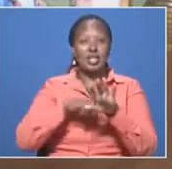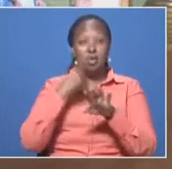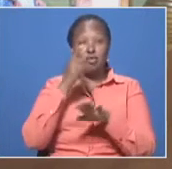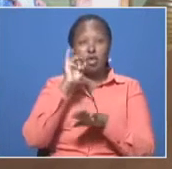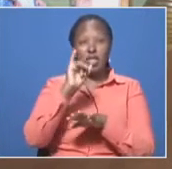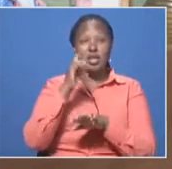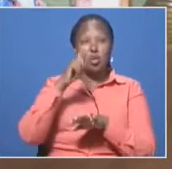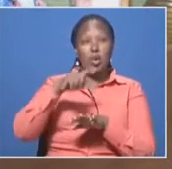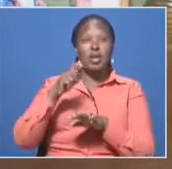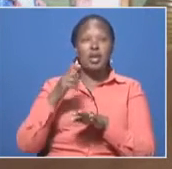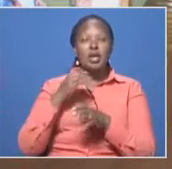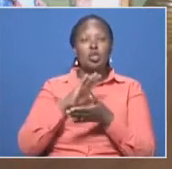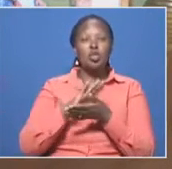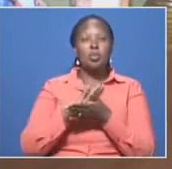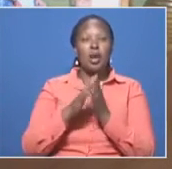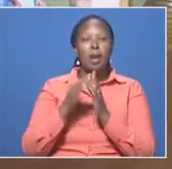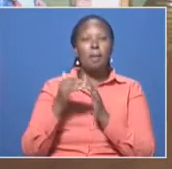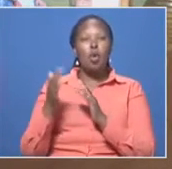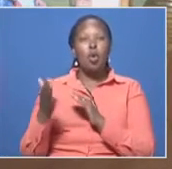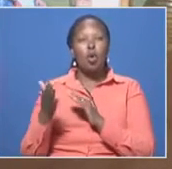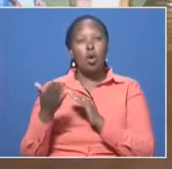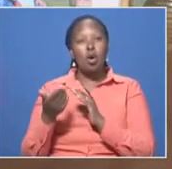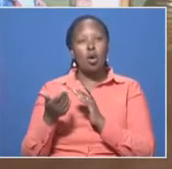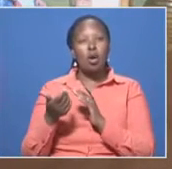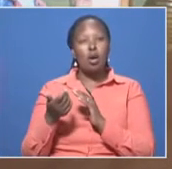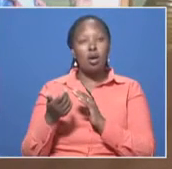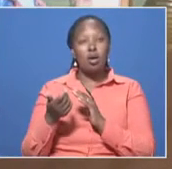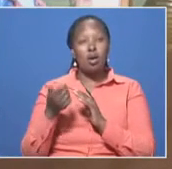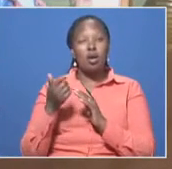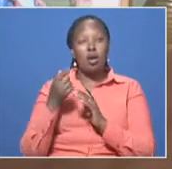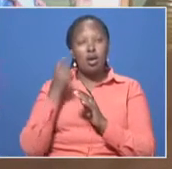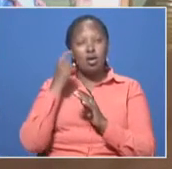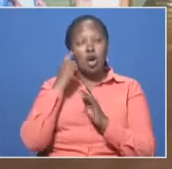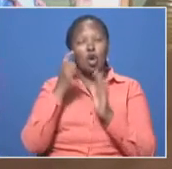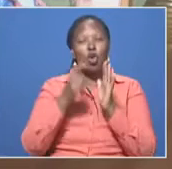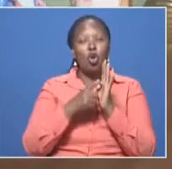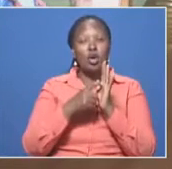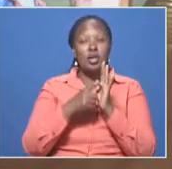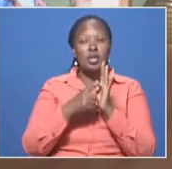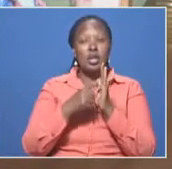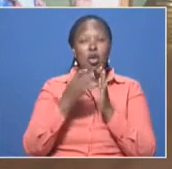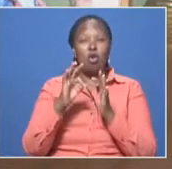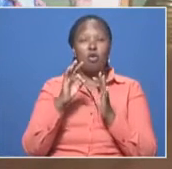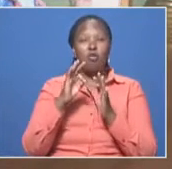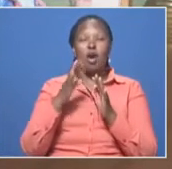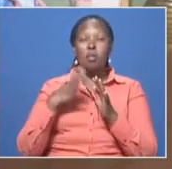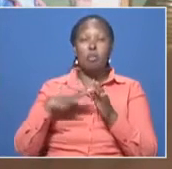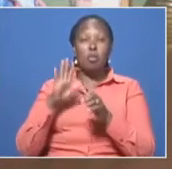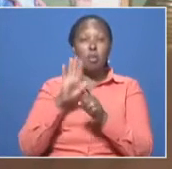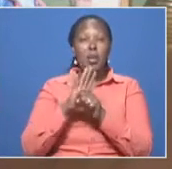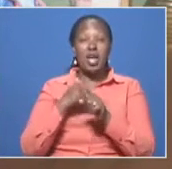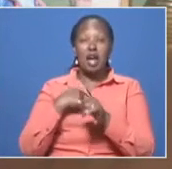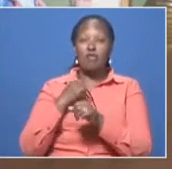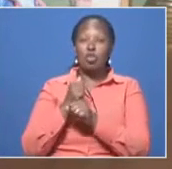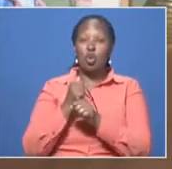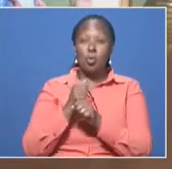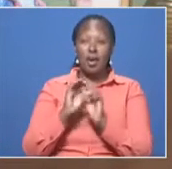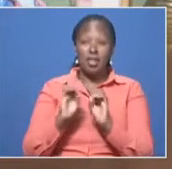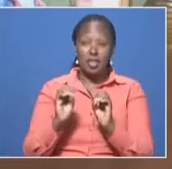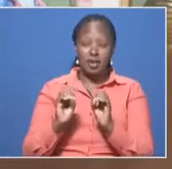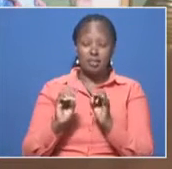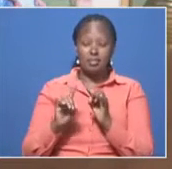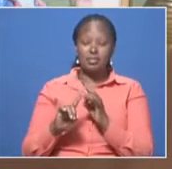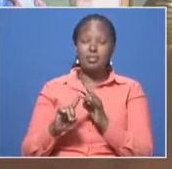think we need to be more cognizant of the fact that many people don't have jobs,